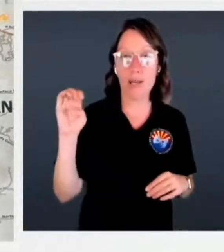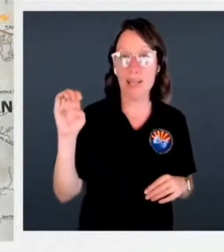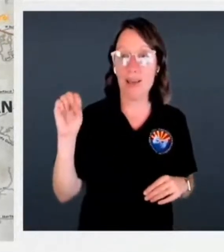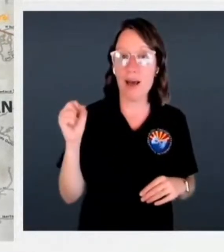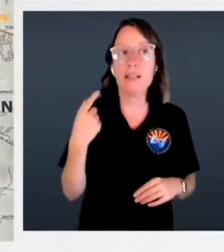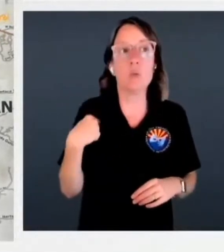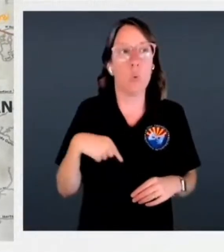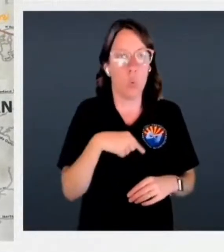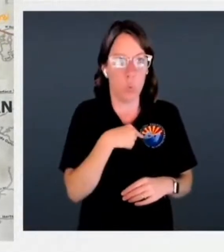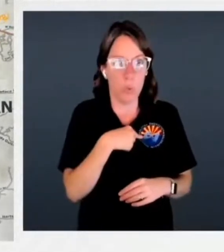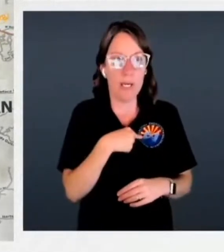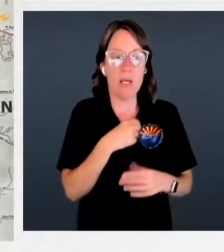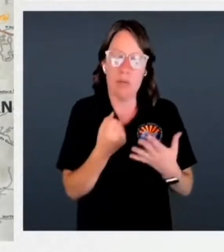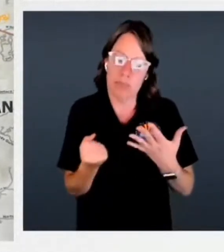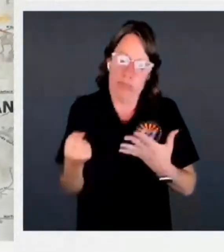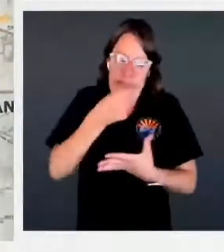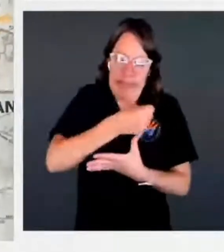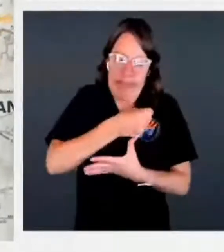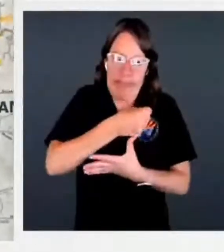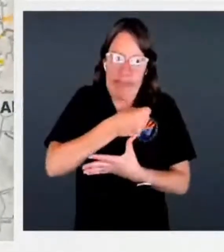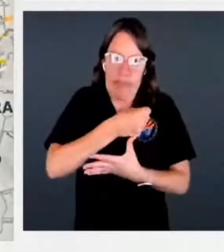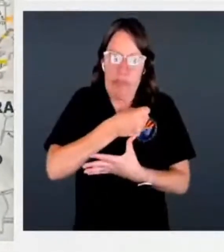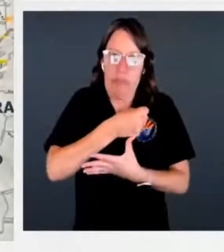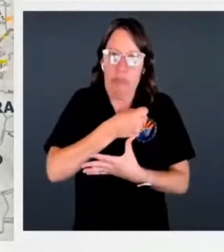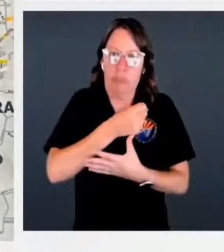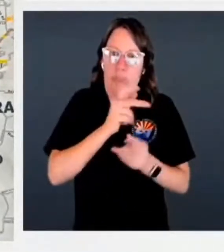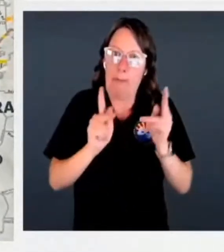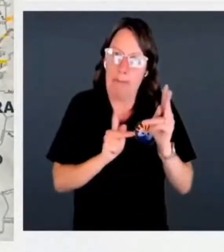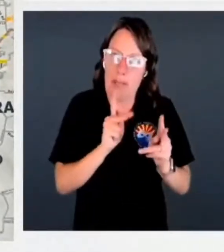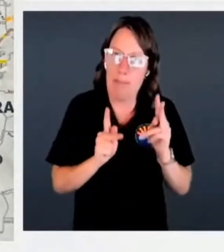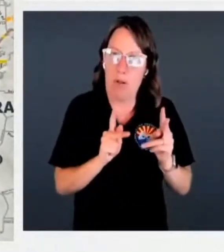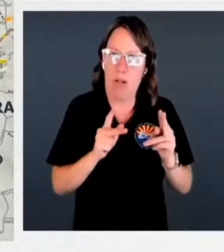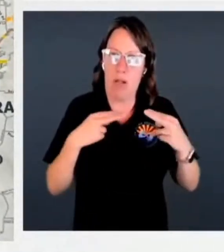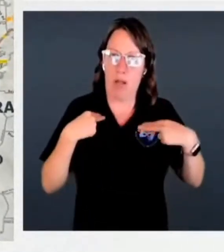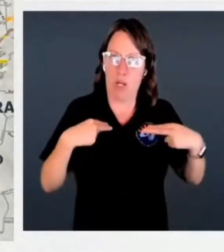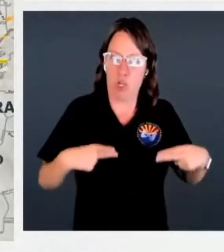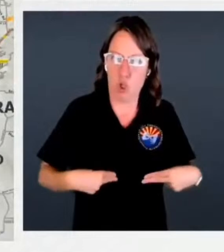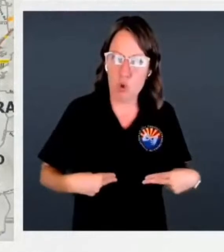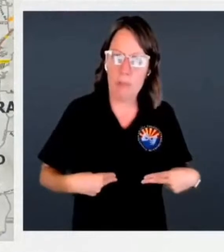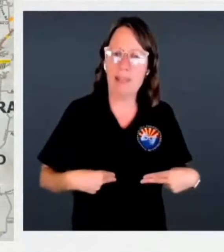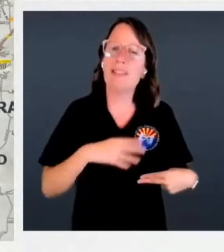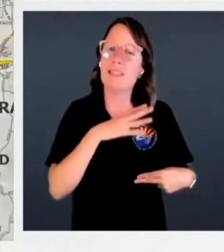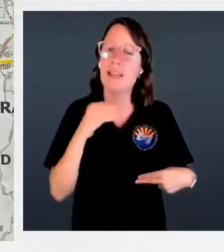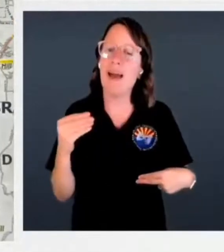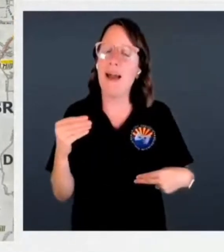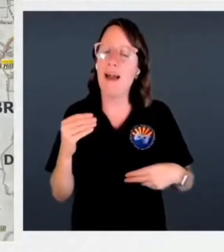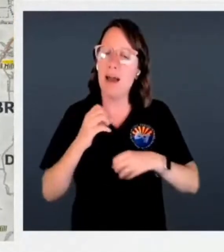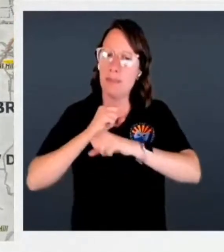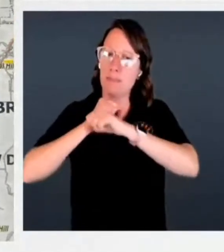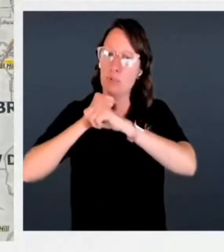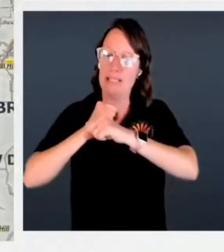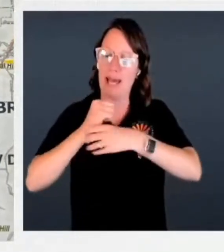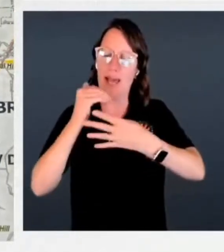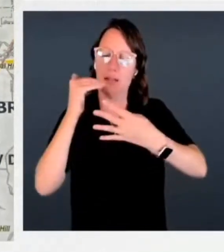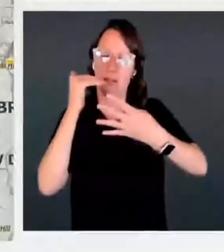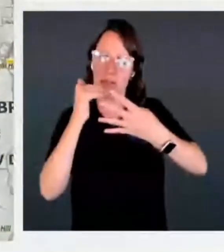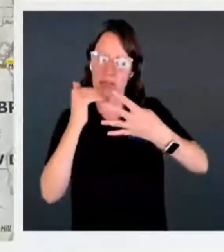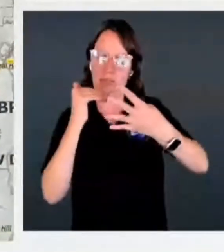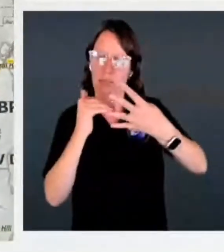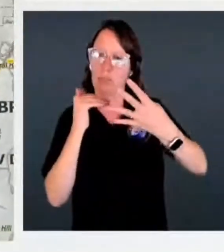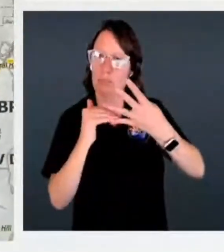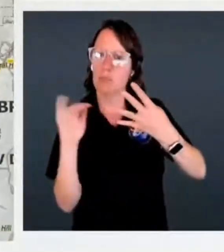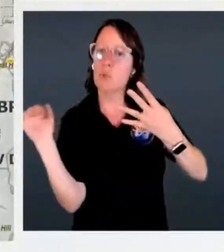that SEPA is maintained and that we as a community can continue on